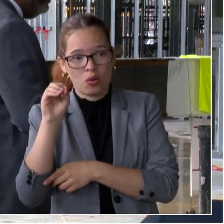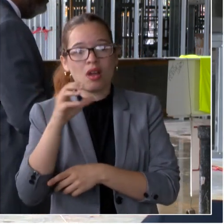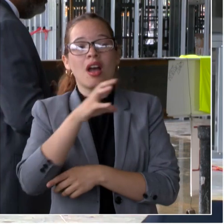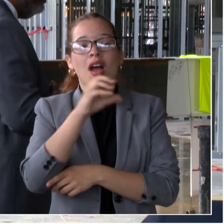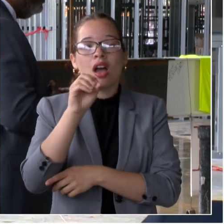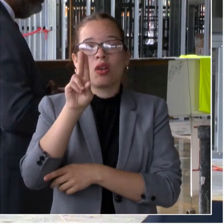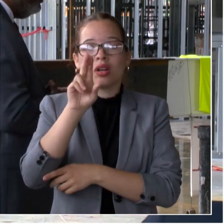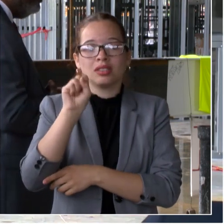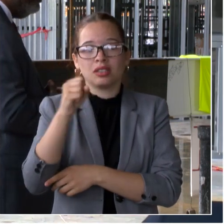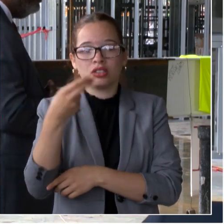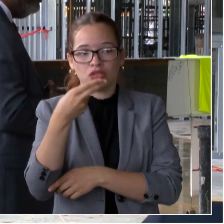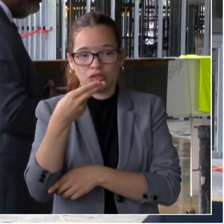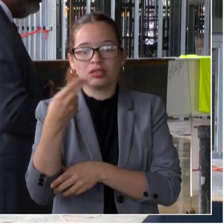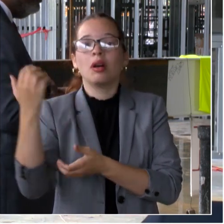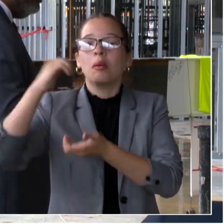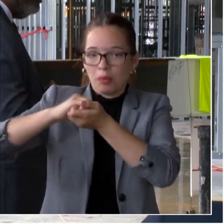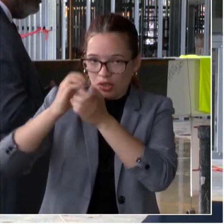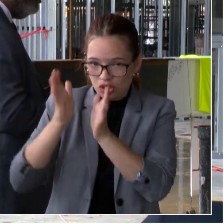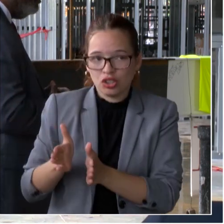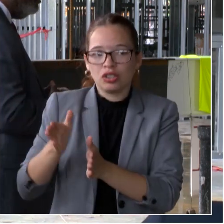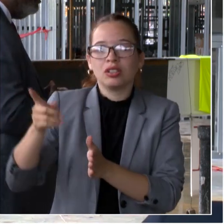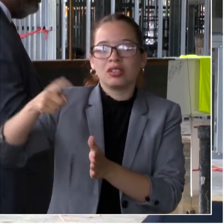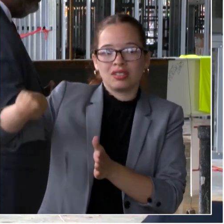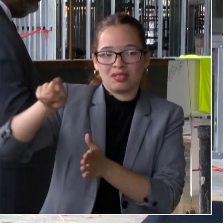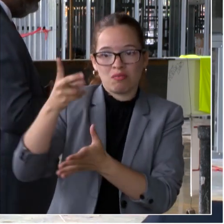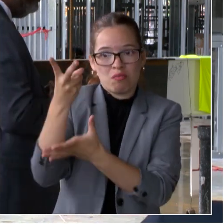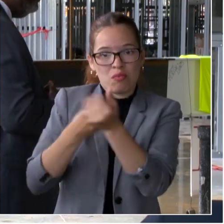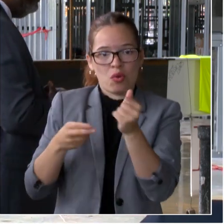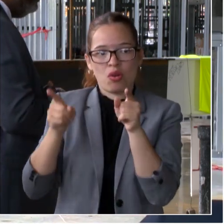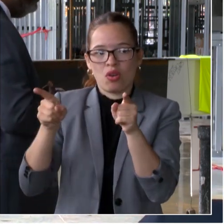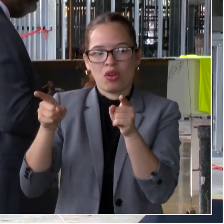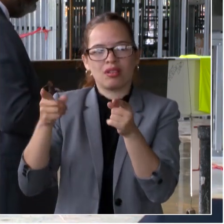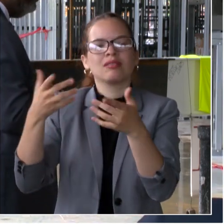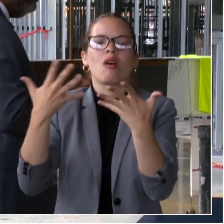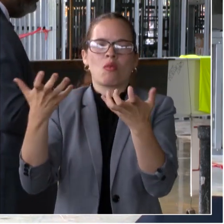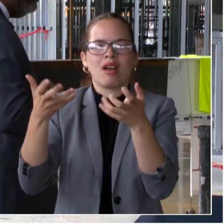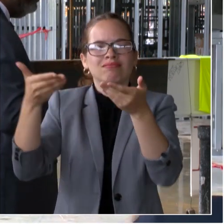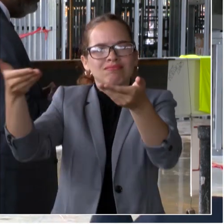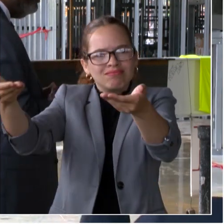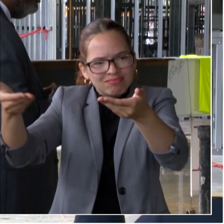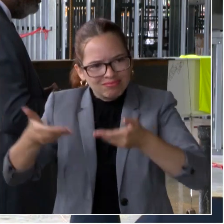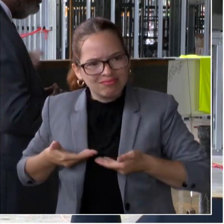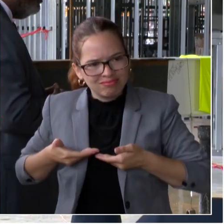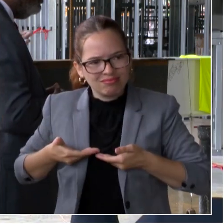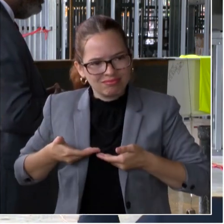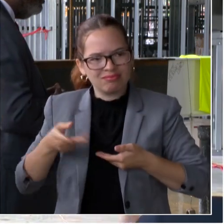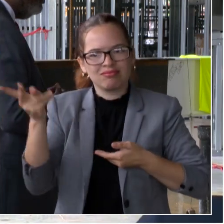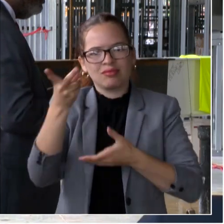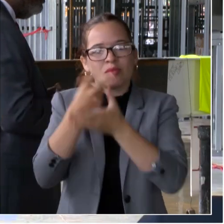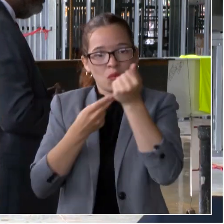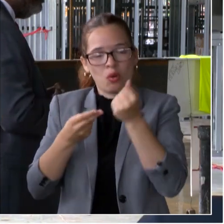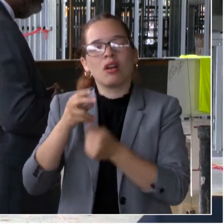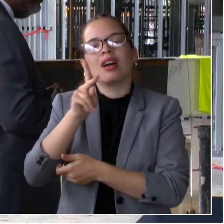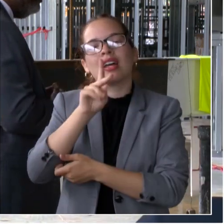going to do. So with the leadership of the CEO of the GW and the